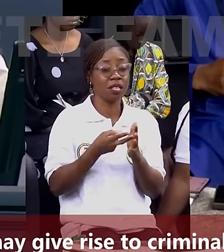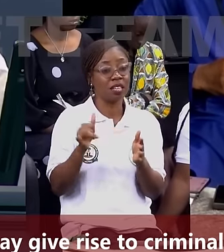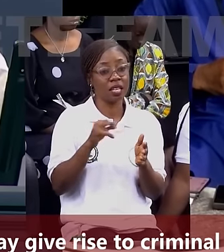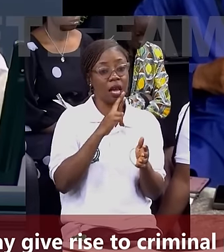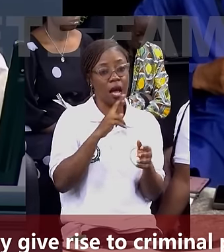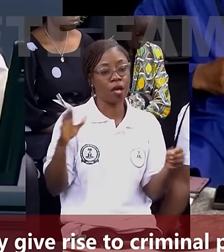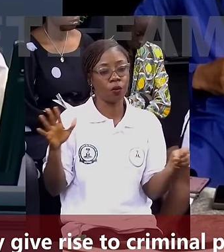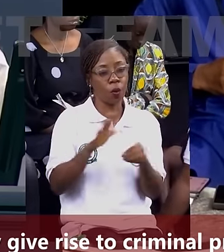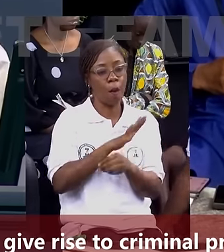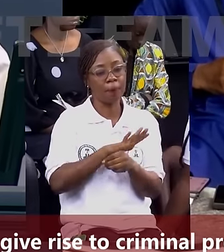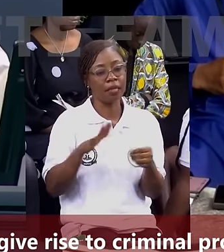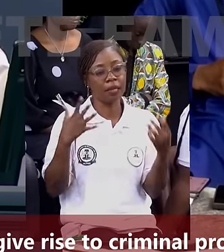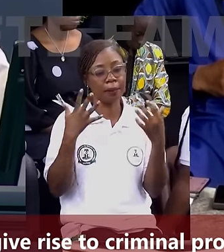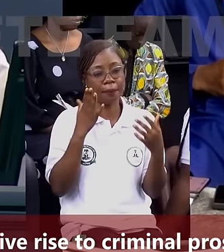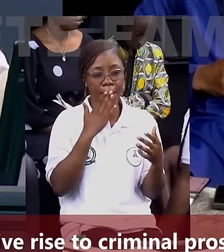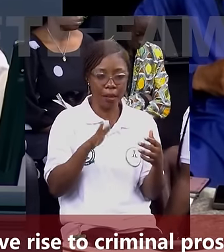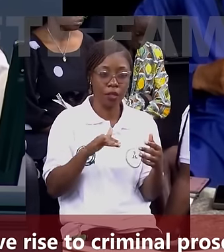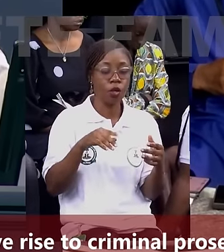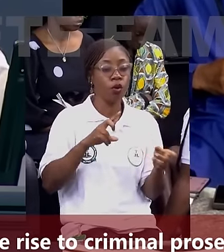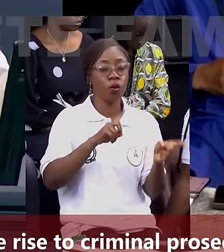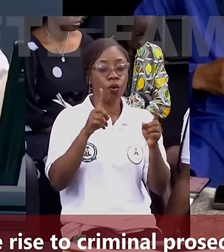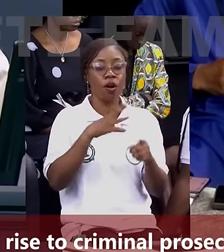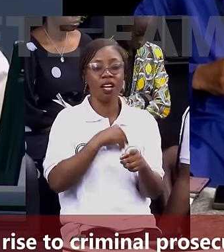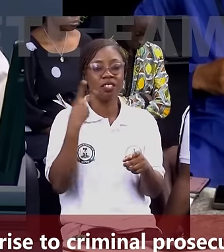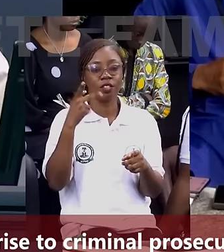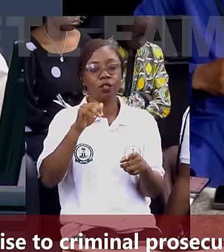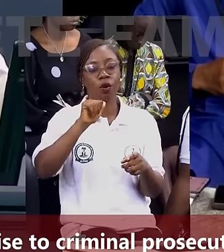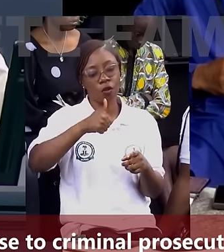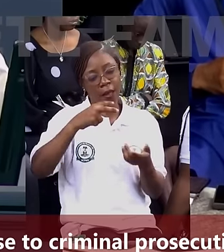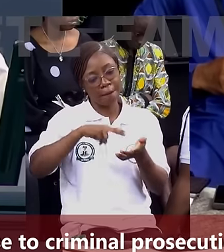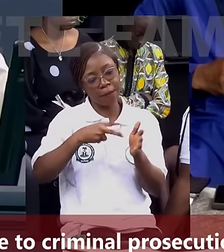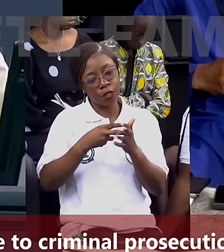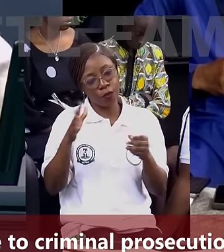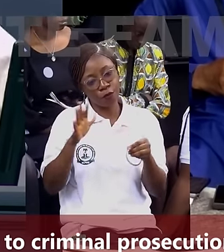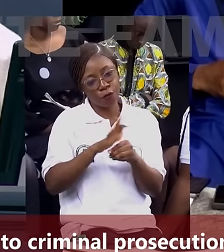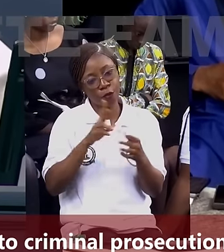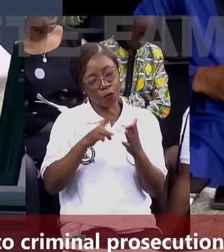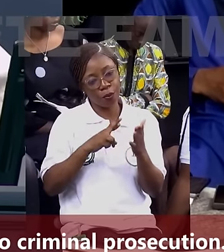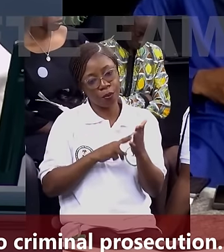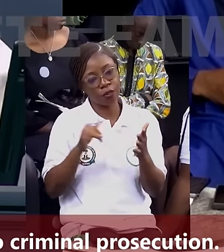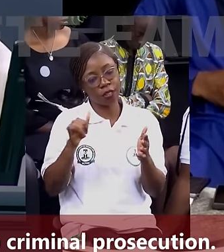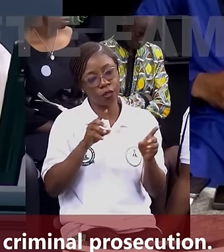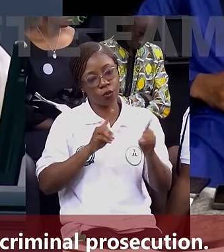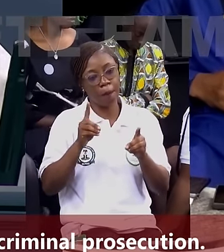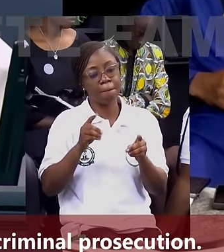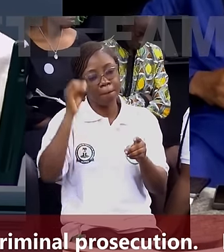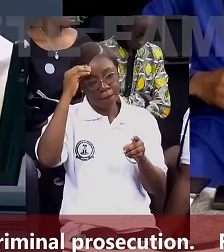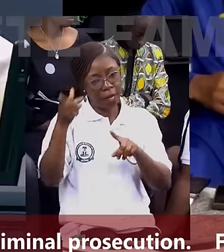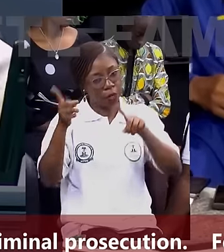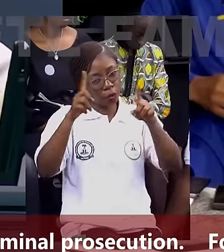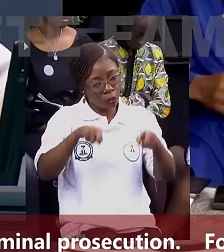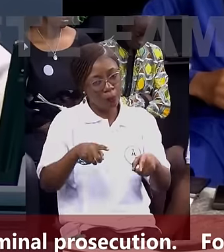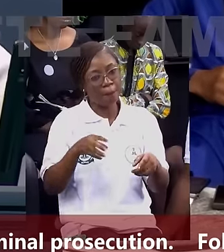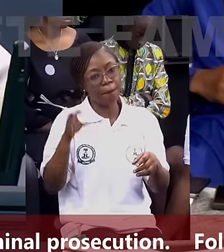check other meaningful reports where daily trust don't do. Men come, men go. As far as